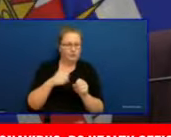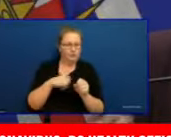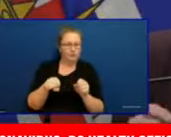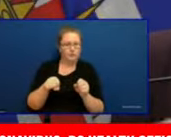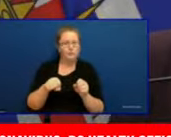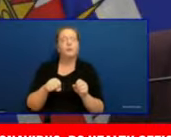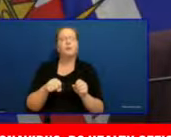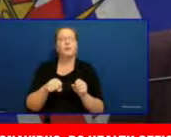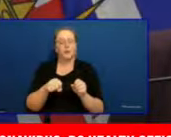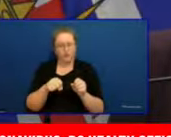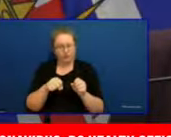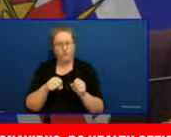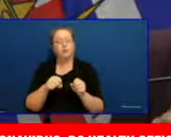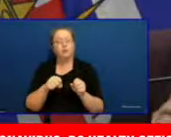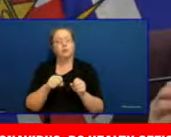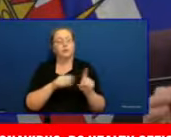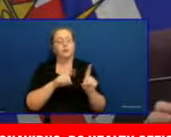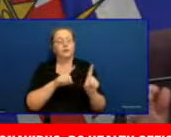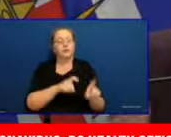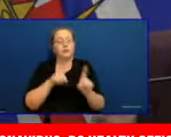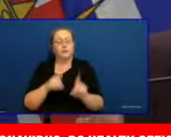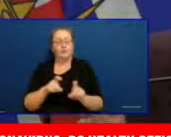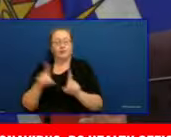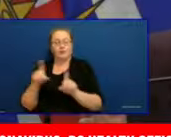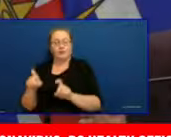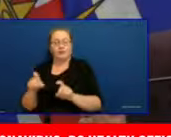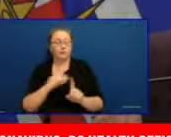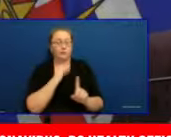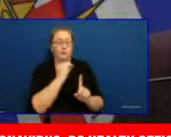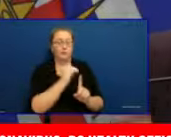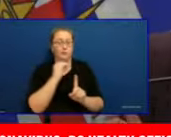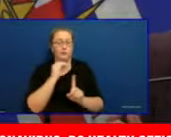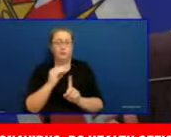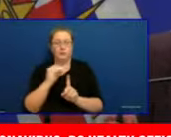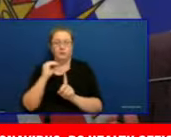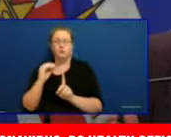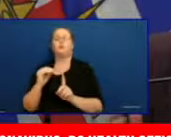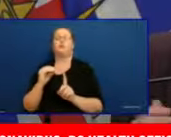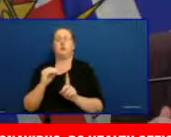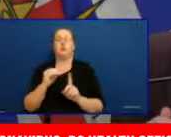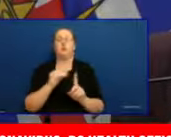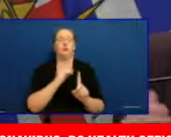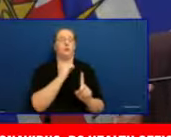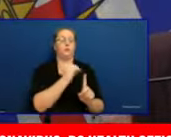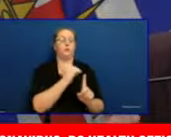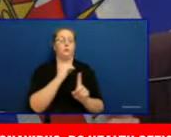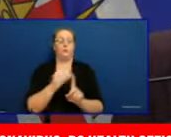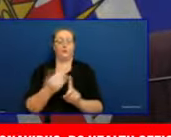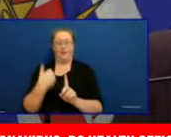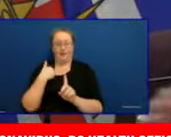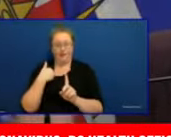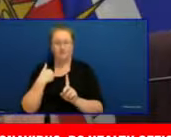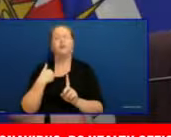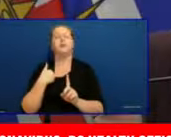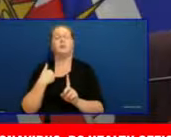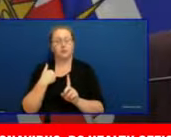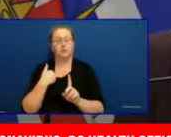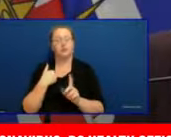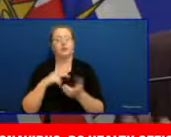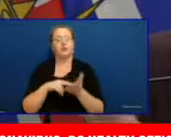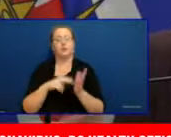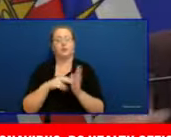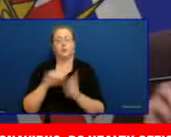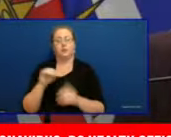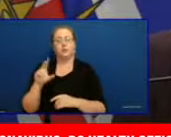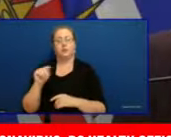is COVID or not. So if several people are tested and they're all negative, that's reassuring. If one of them's positive, that tells you